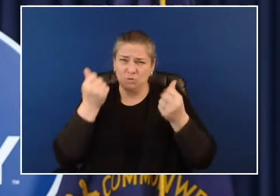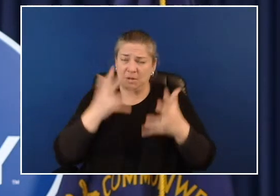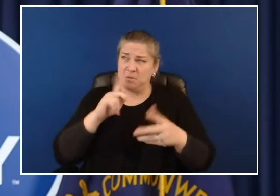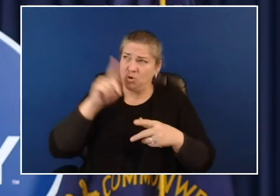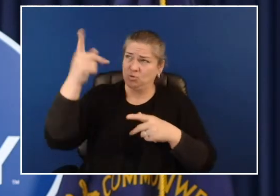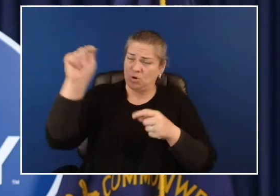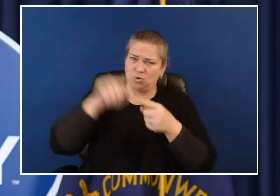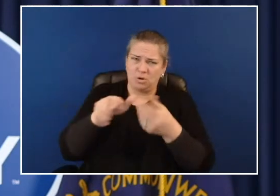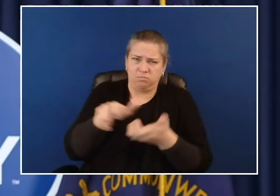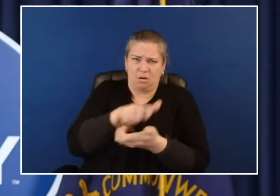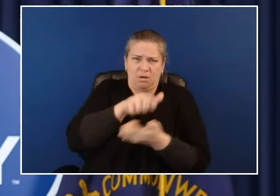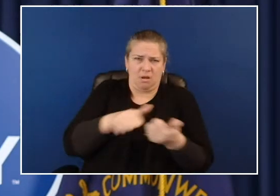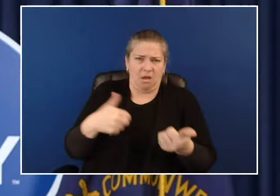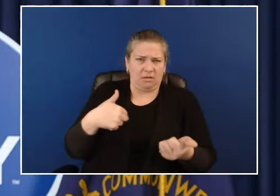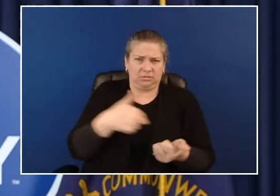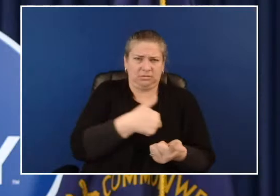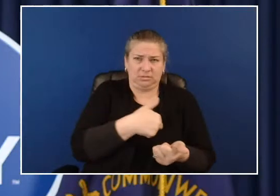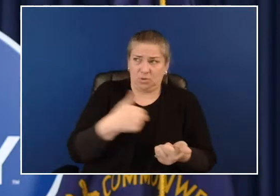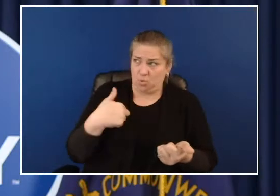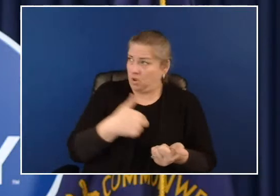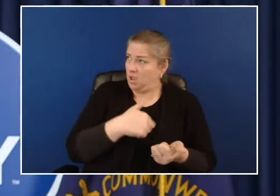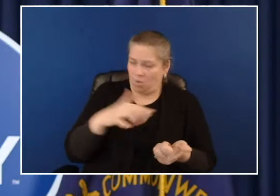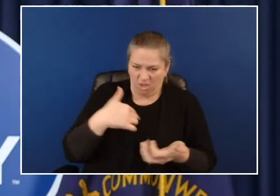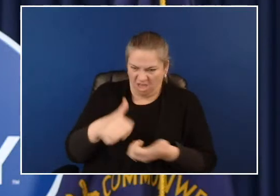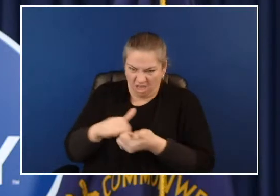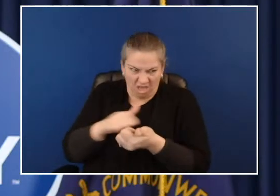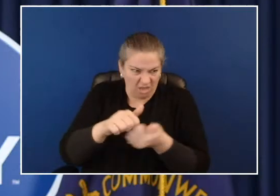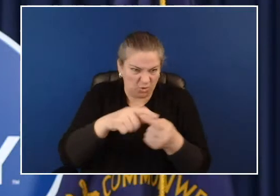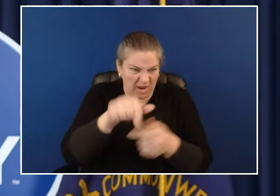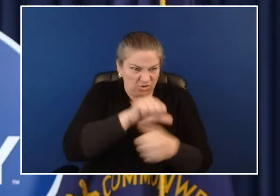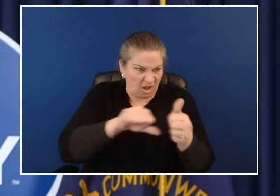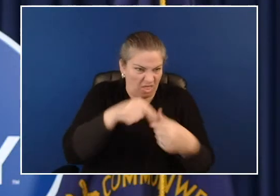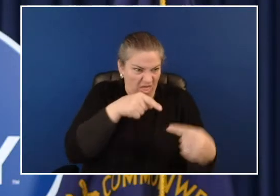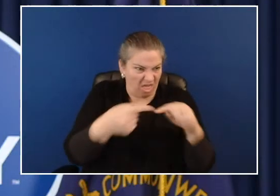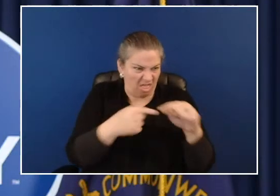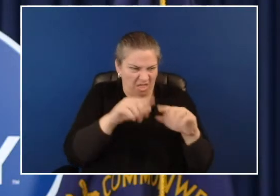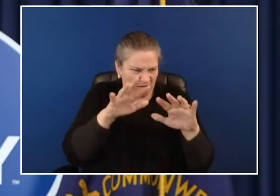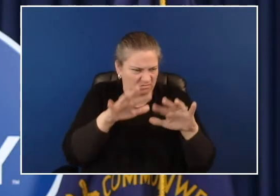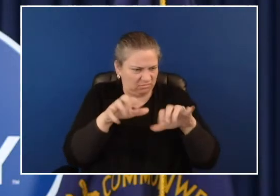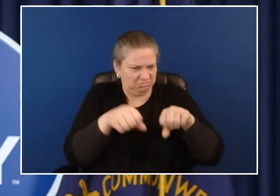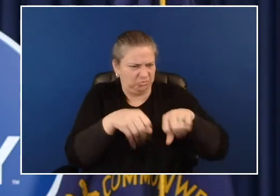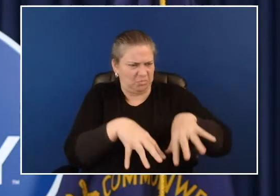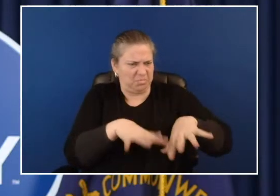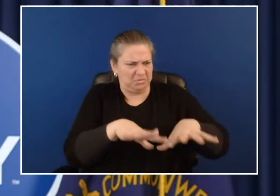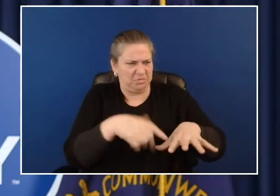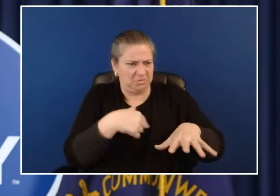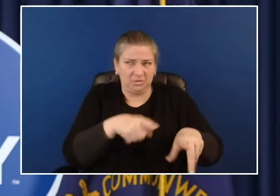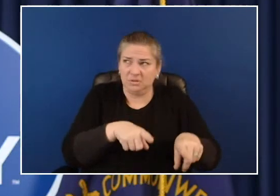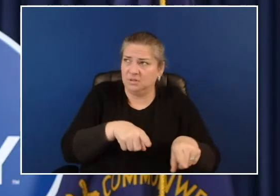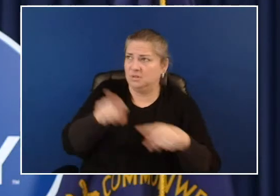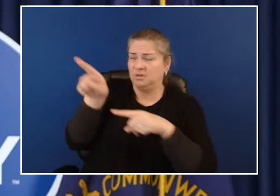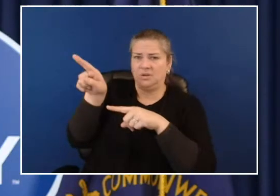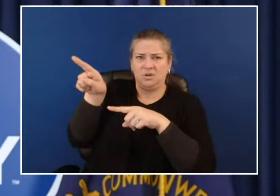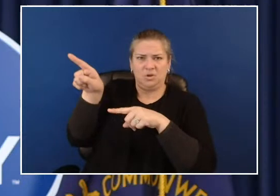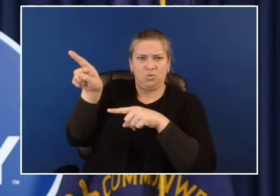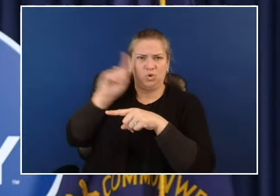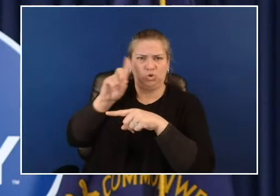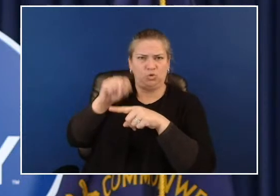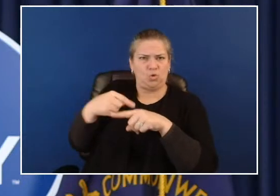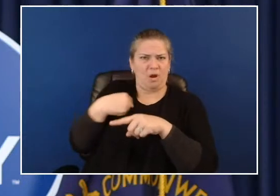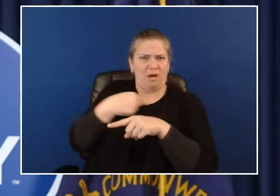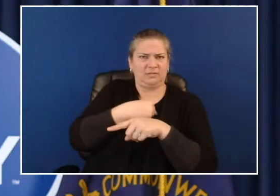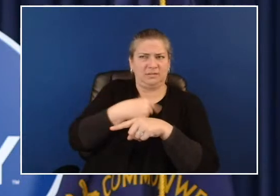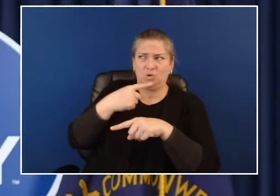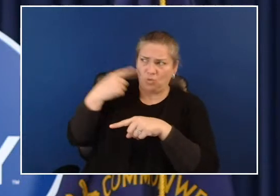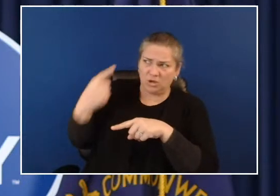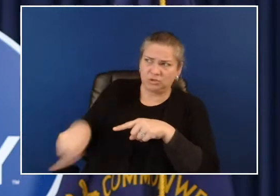for us to do it to each other. And certainly in this instance, with what is going on between Russia and the Ukraine,